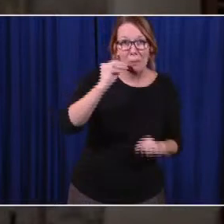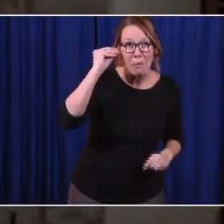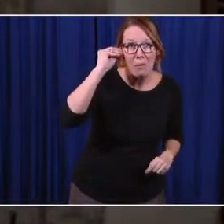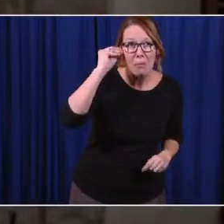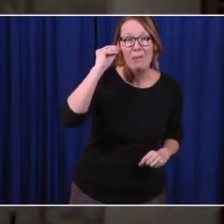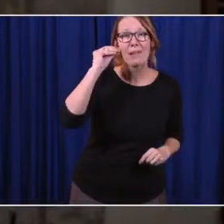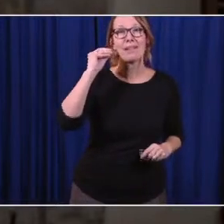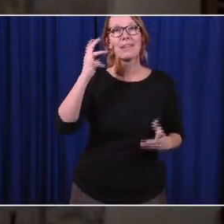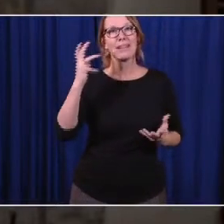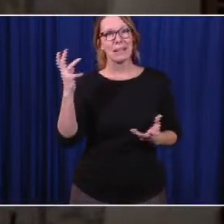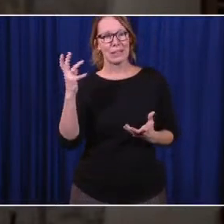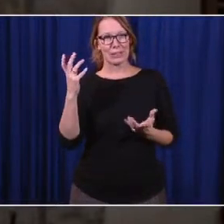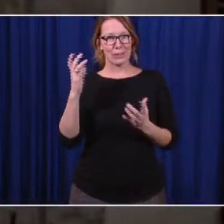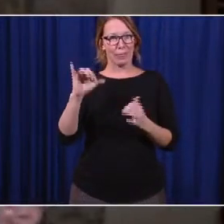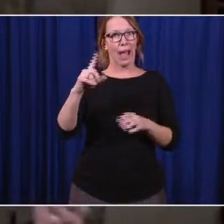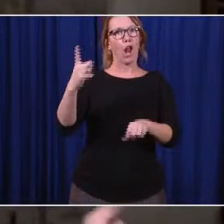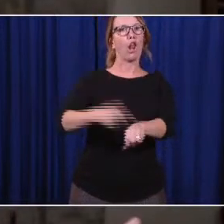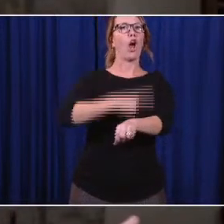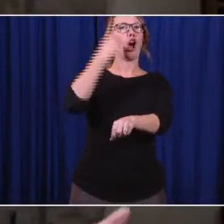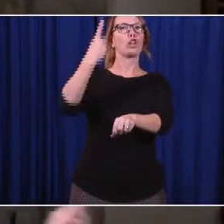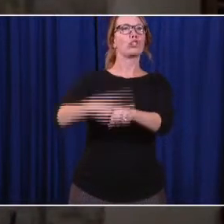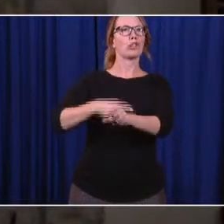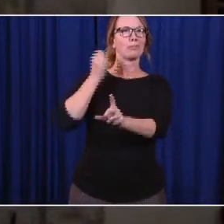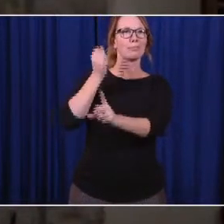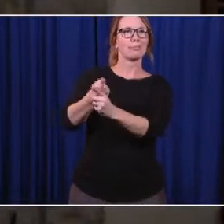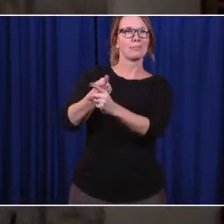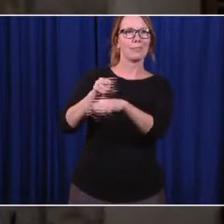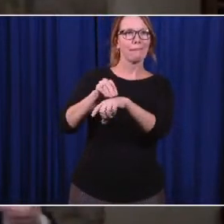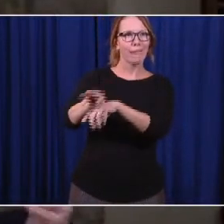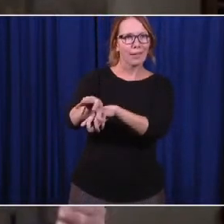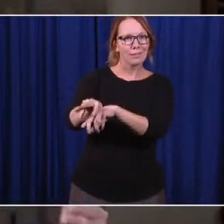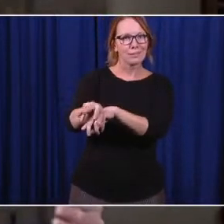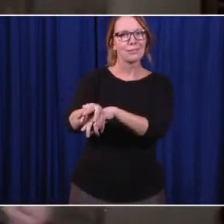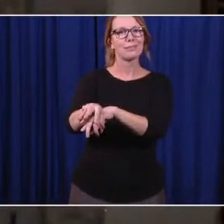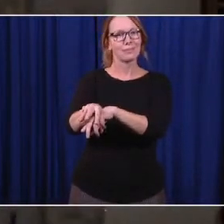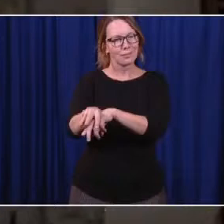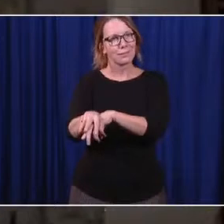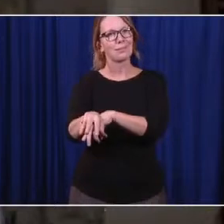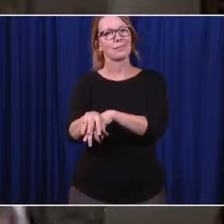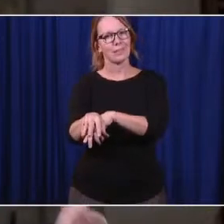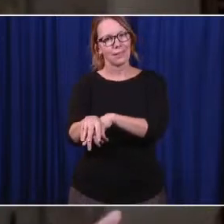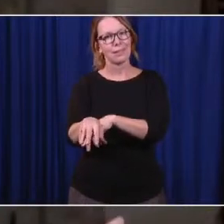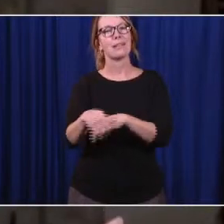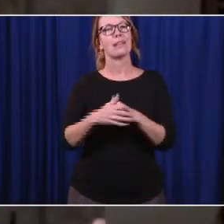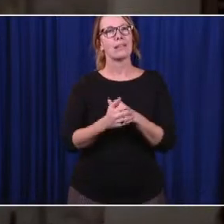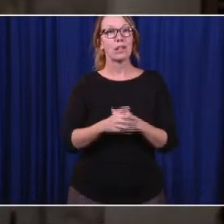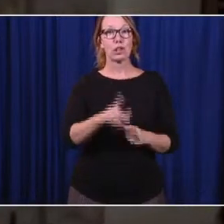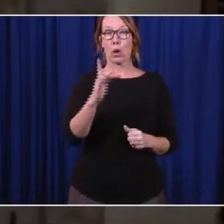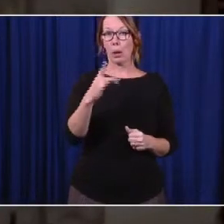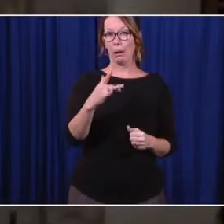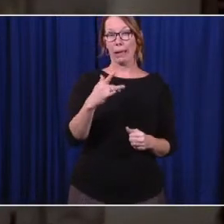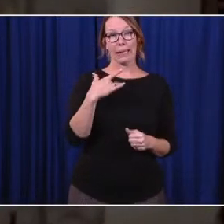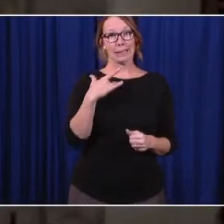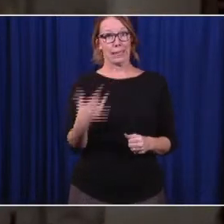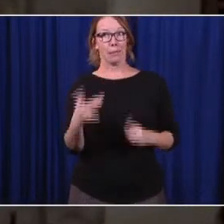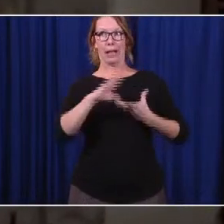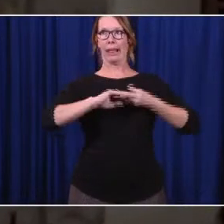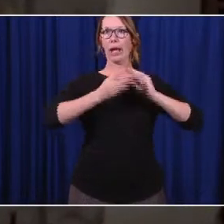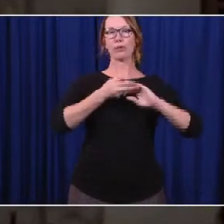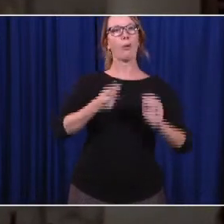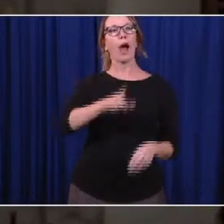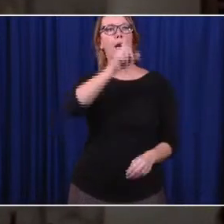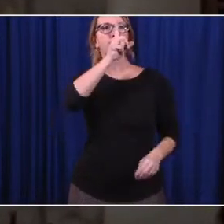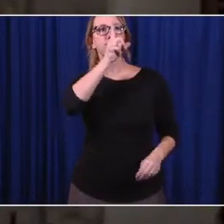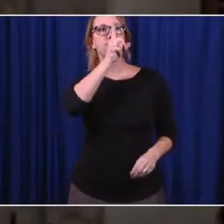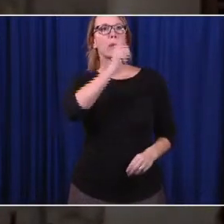and these other things. I think that's something that, again, is a story that many times is not really told because it doesn't show, we don't